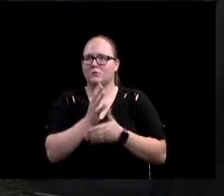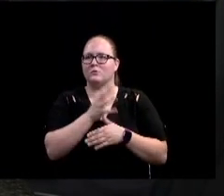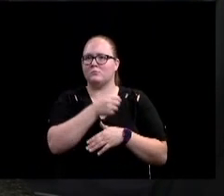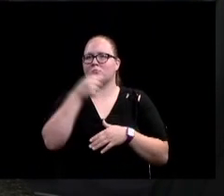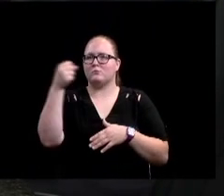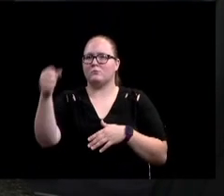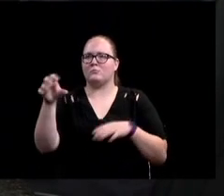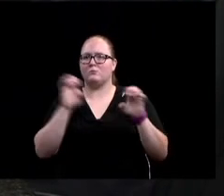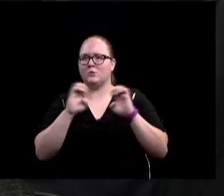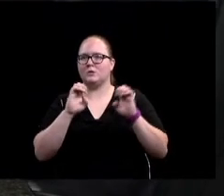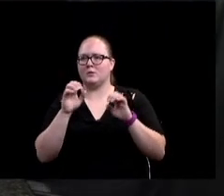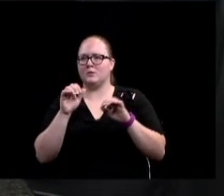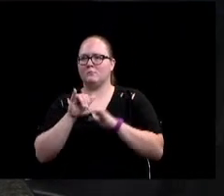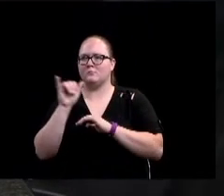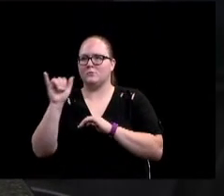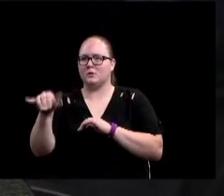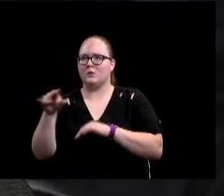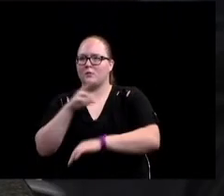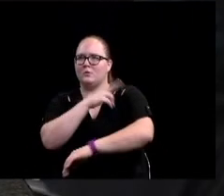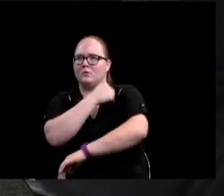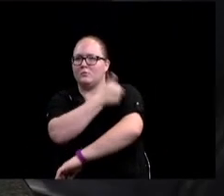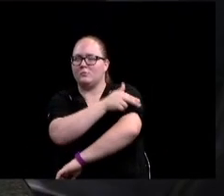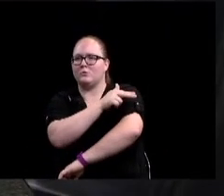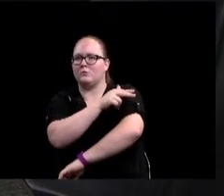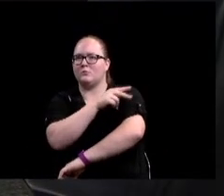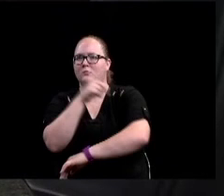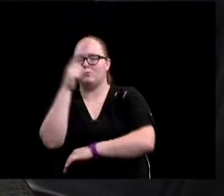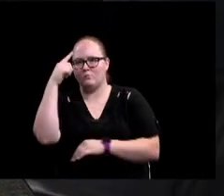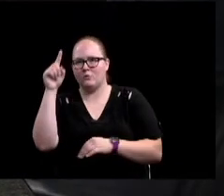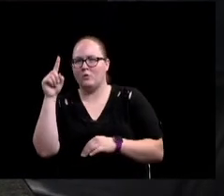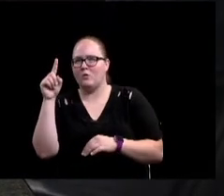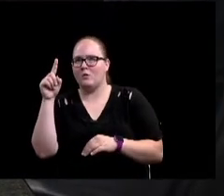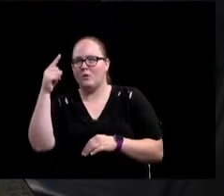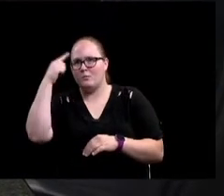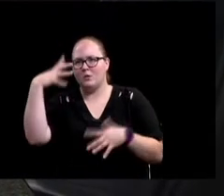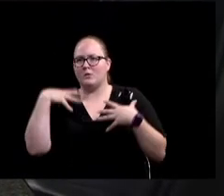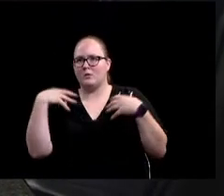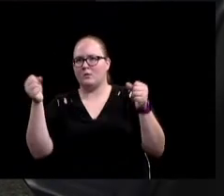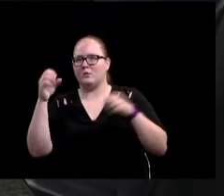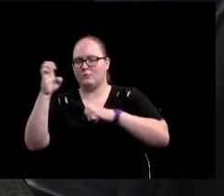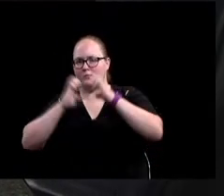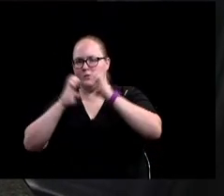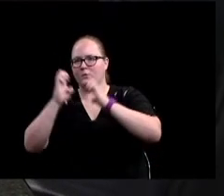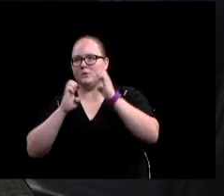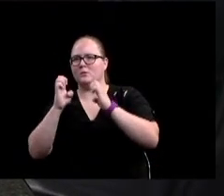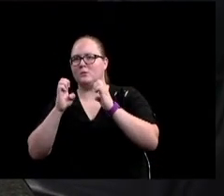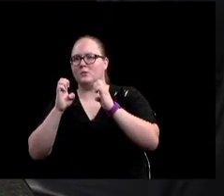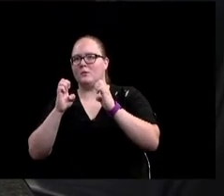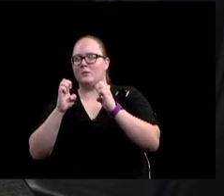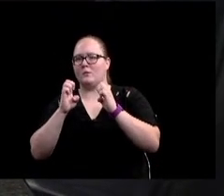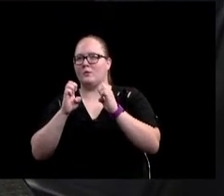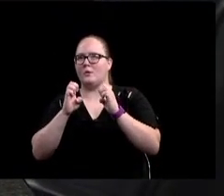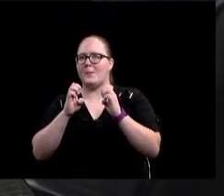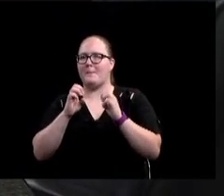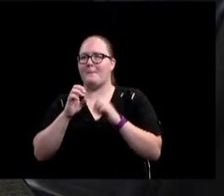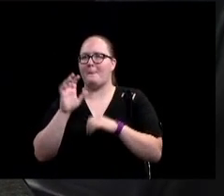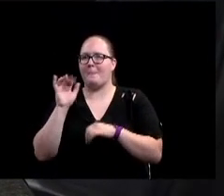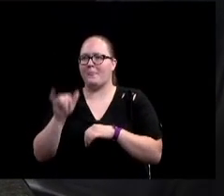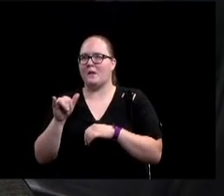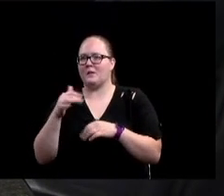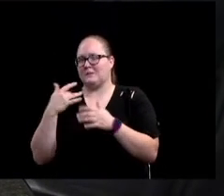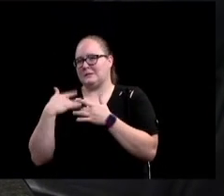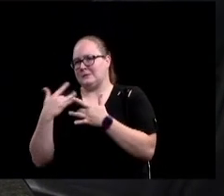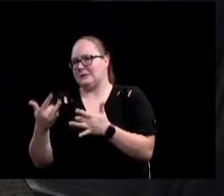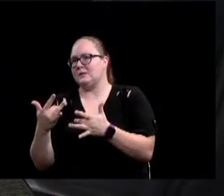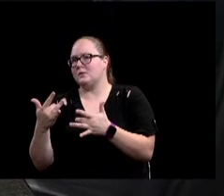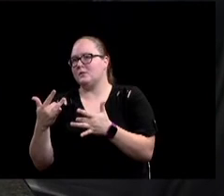emergency mental health evaluation. And those calls typically last several hours. Sometimes